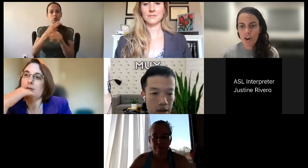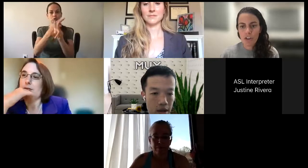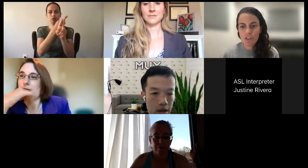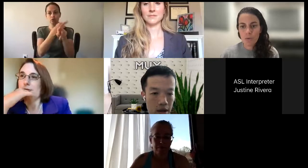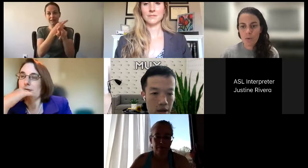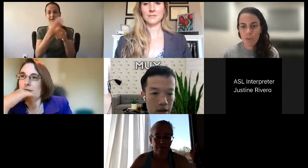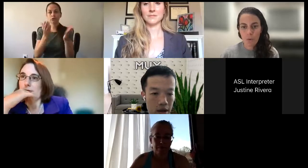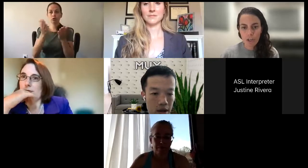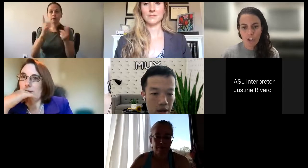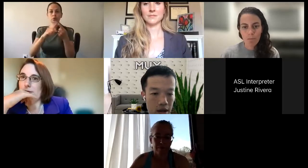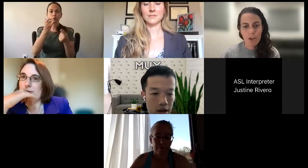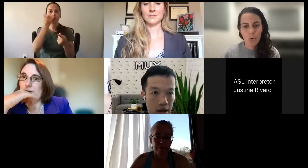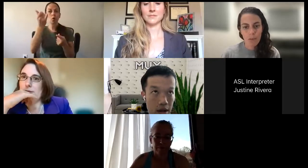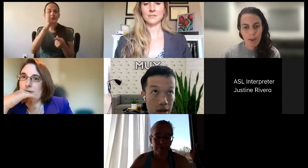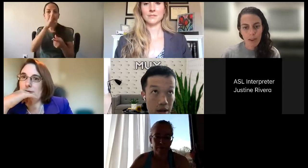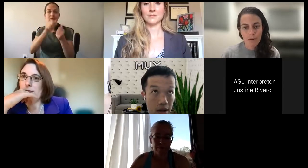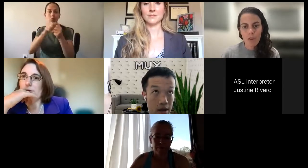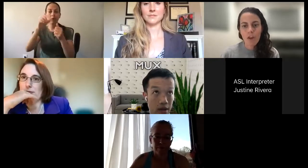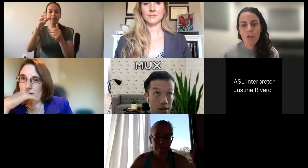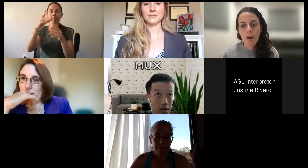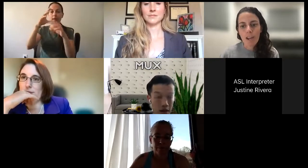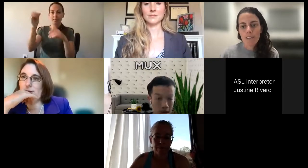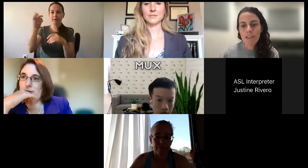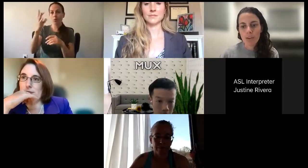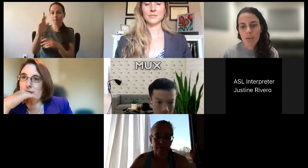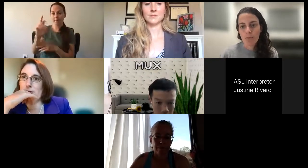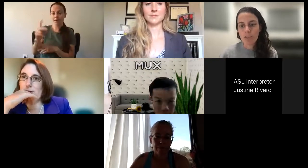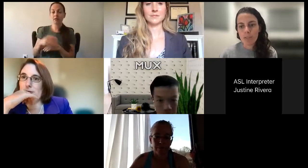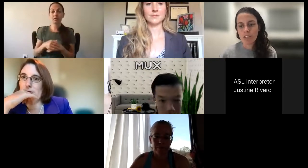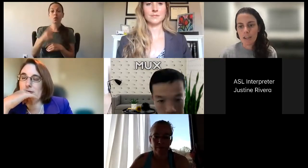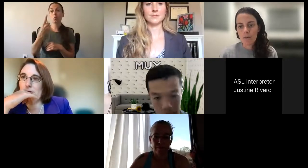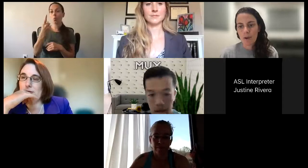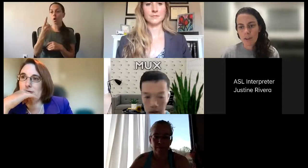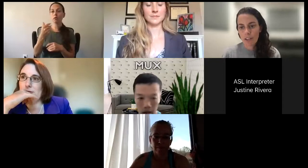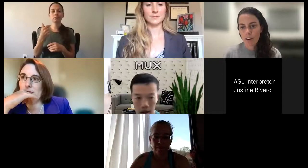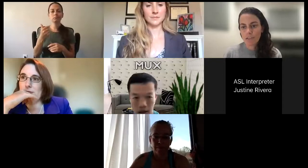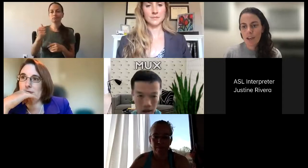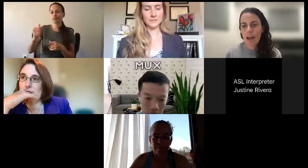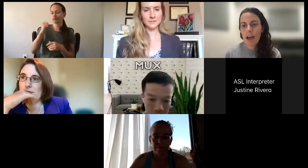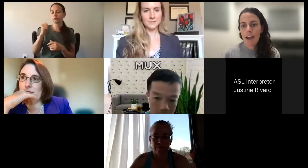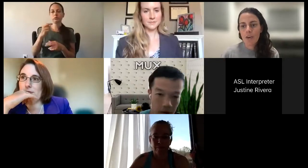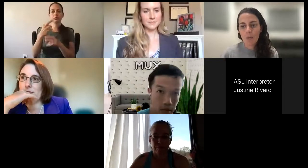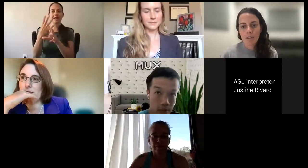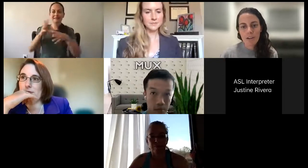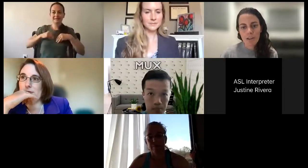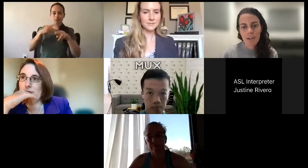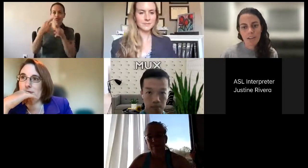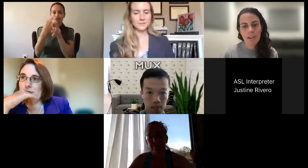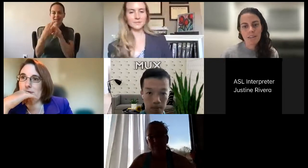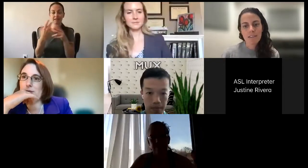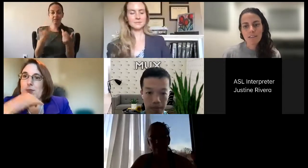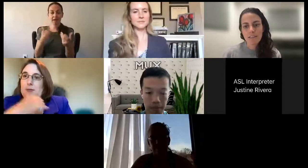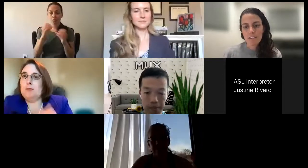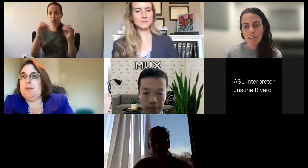to call and speak with the mortgage company or the bank. The one I had to deal with refused to take my relay calls. I had no one to contact